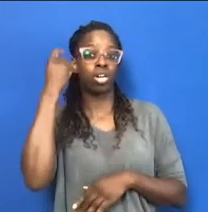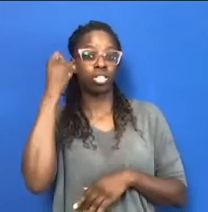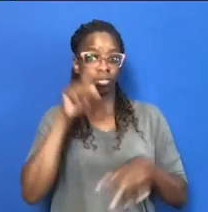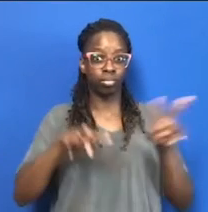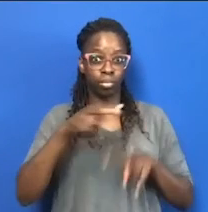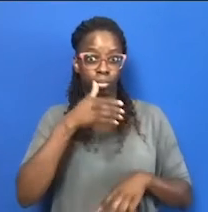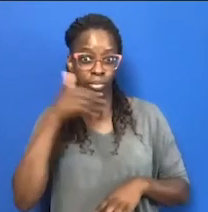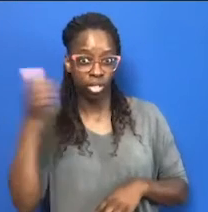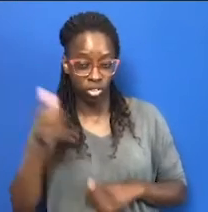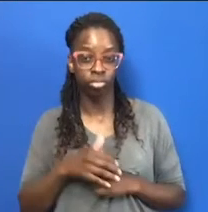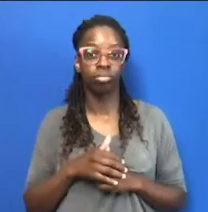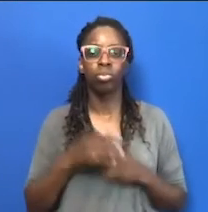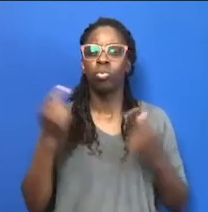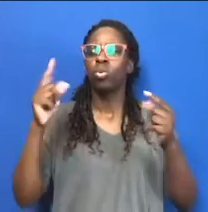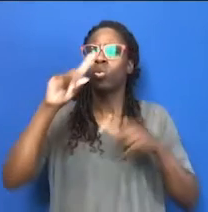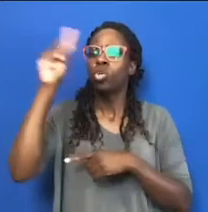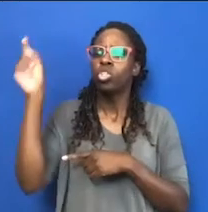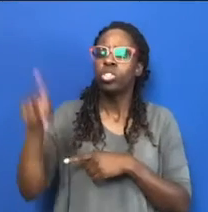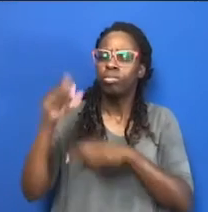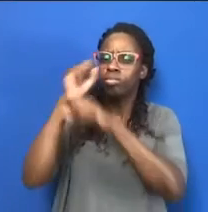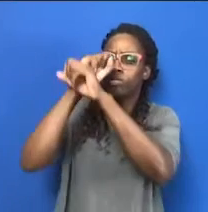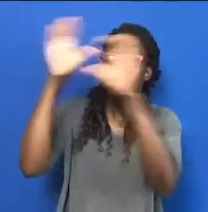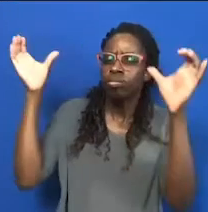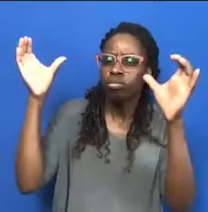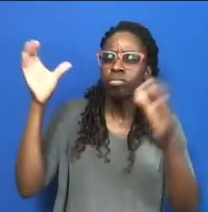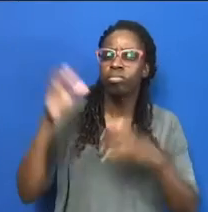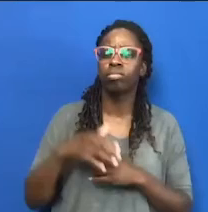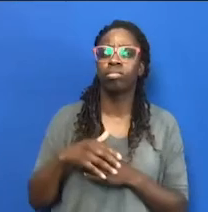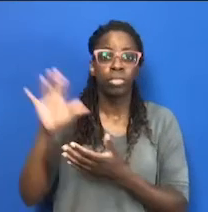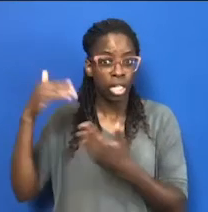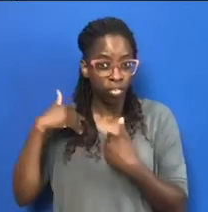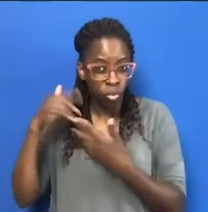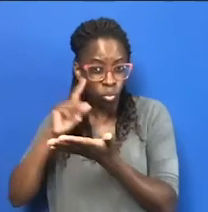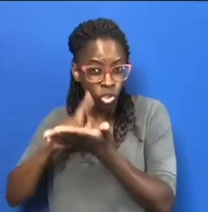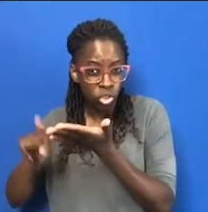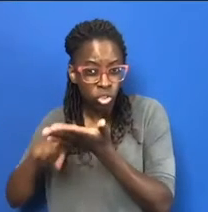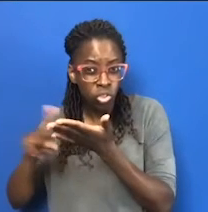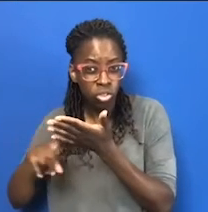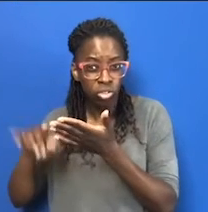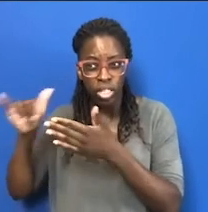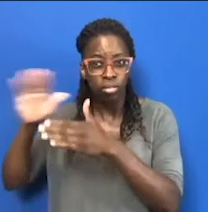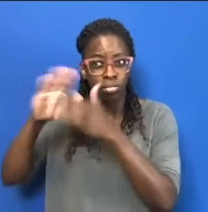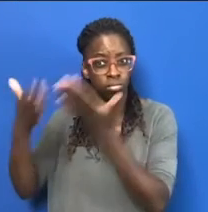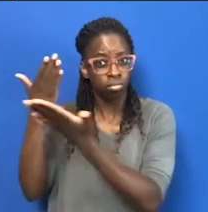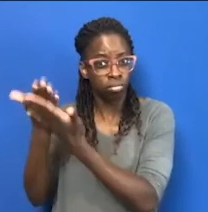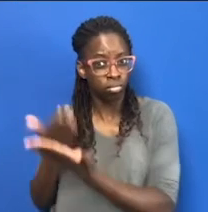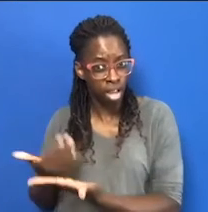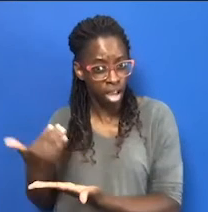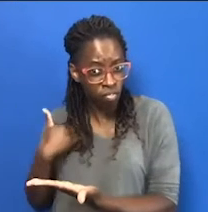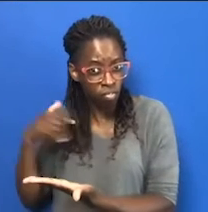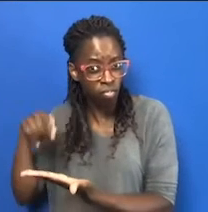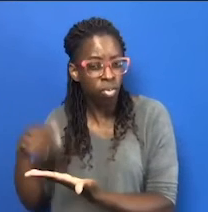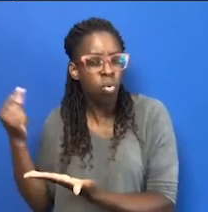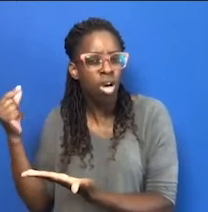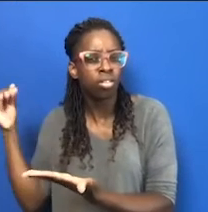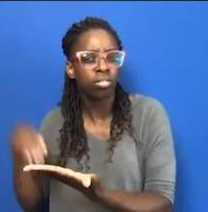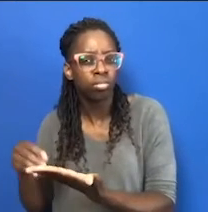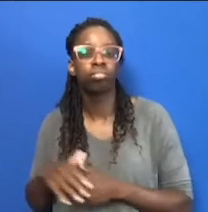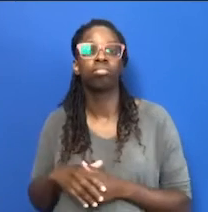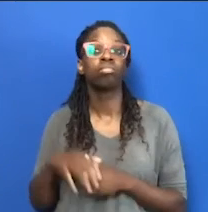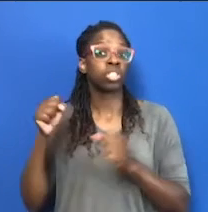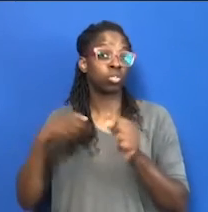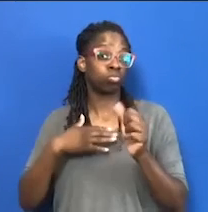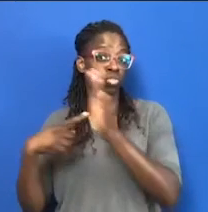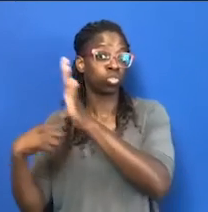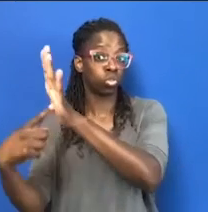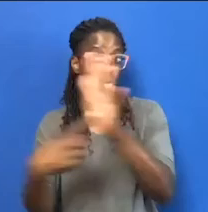being done with babies, toddlers, and preschoolers and STEM? We ended up with